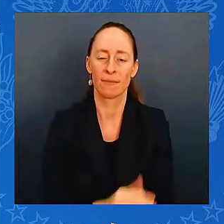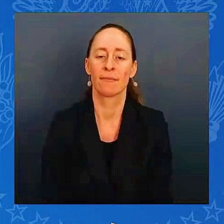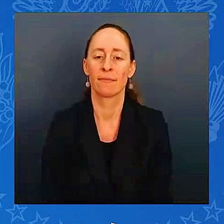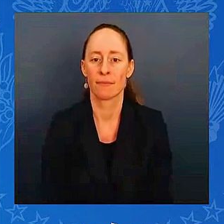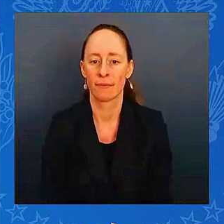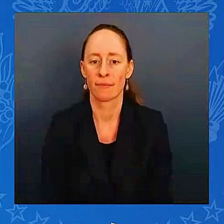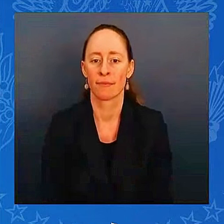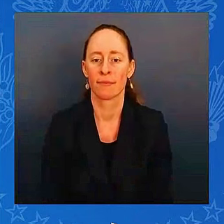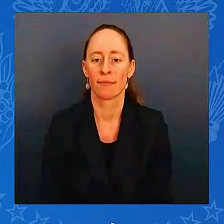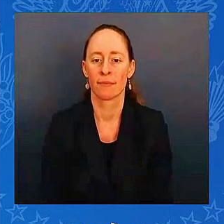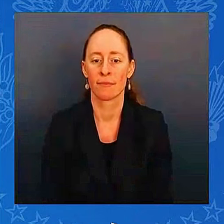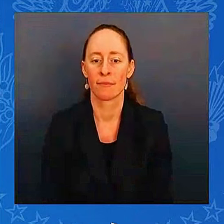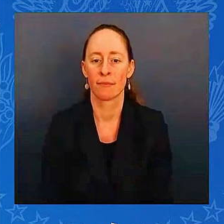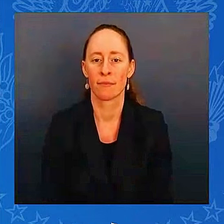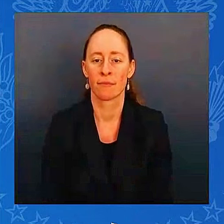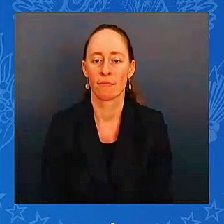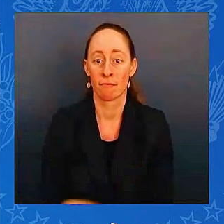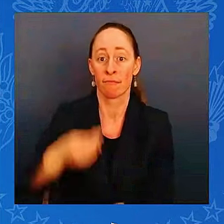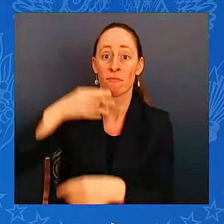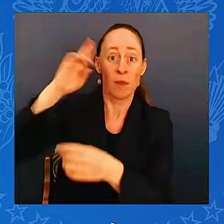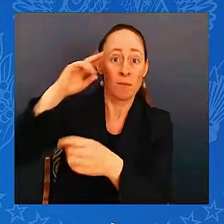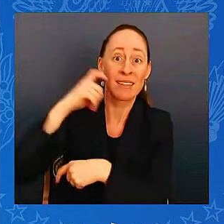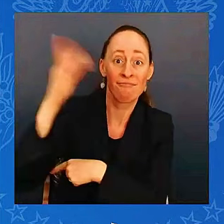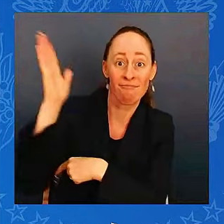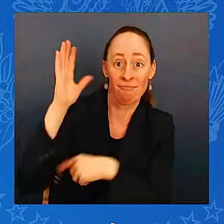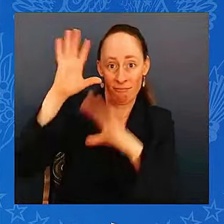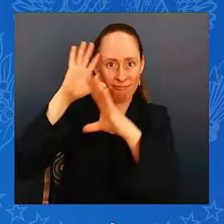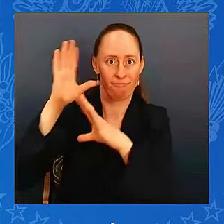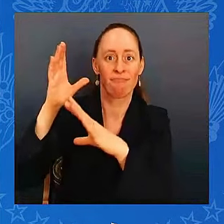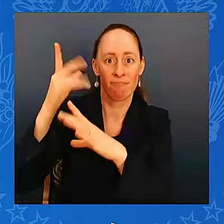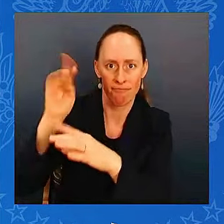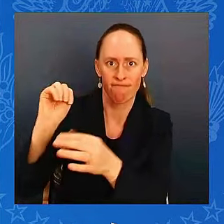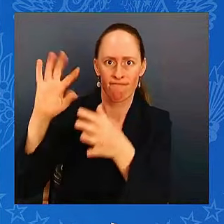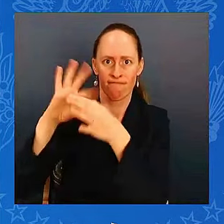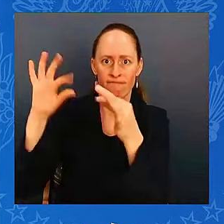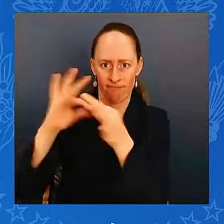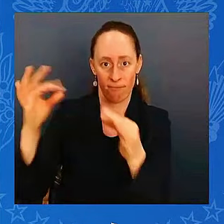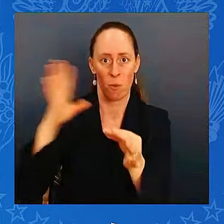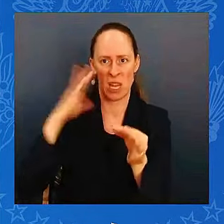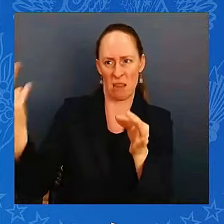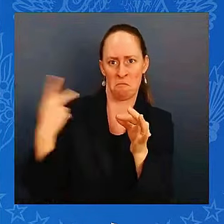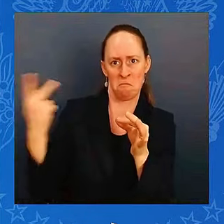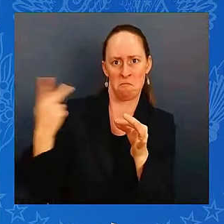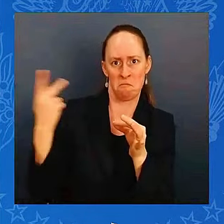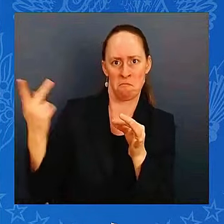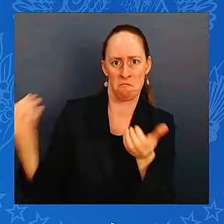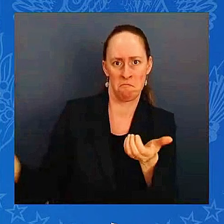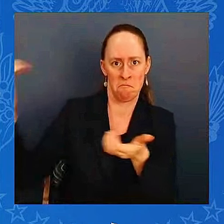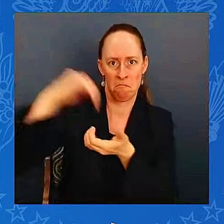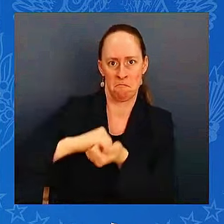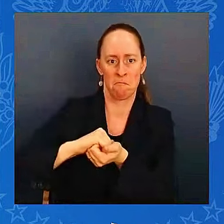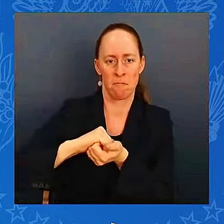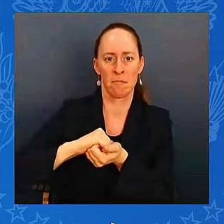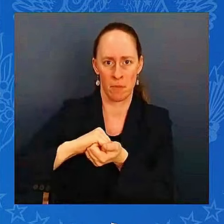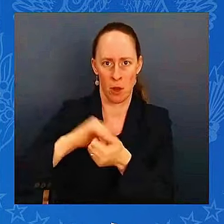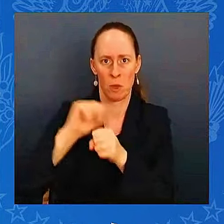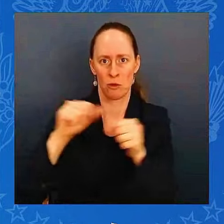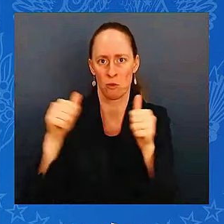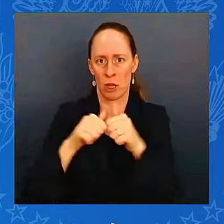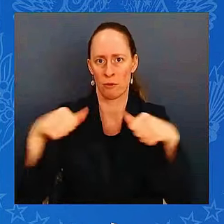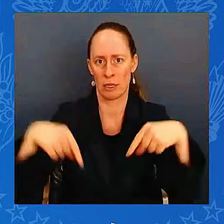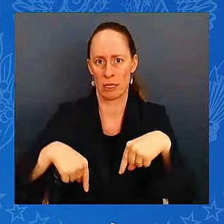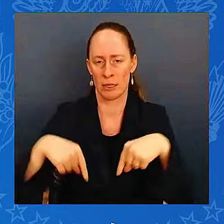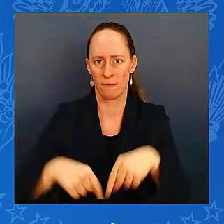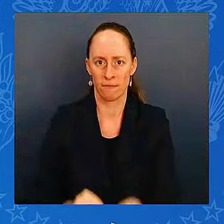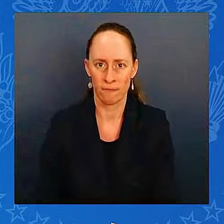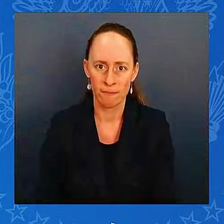Republic, we'll work together on his initiative. And in the first phase, we will to the maximum exchange best practices,